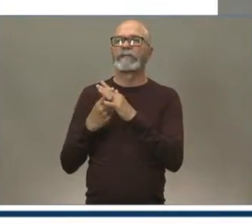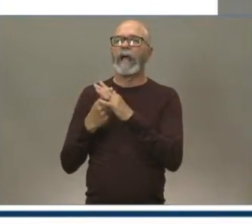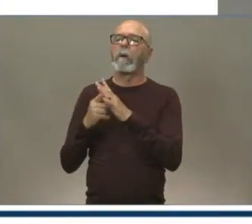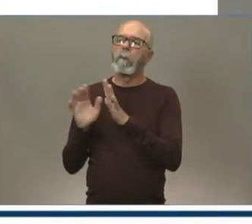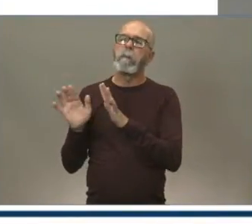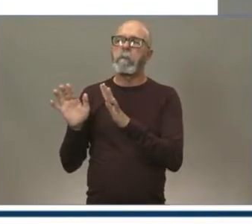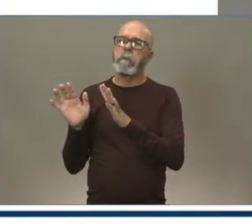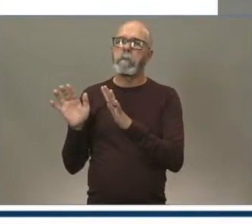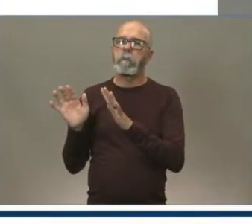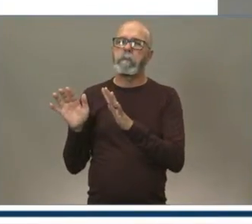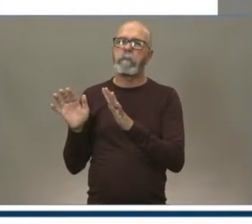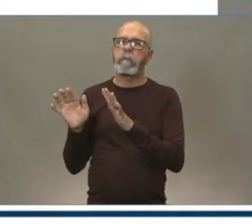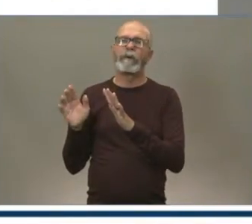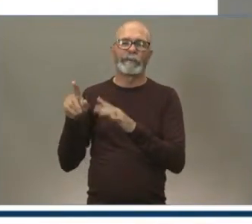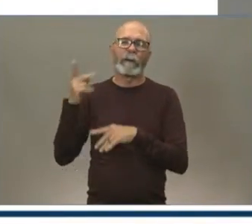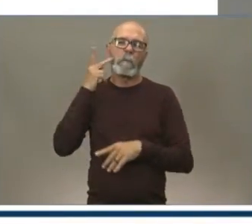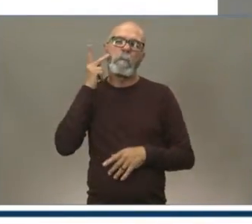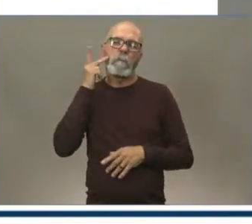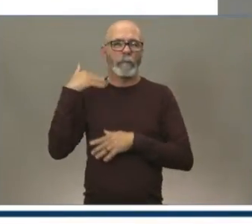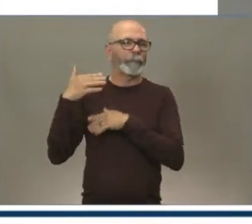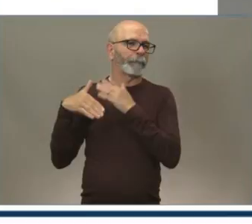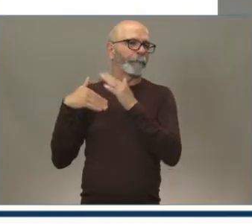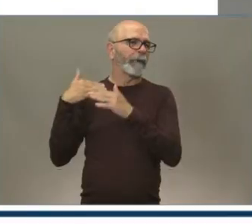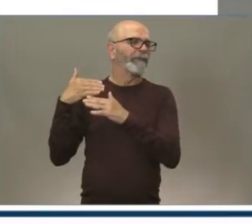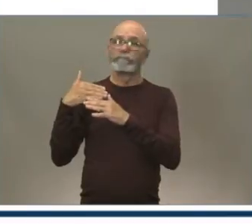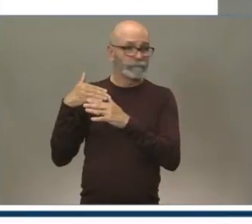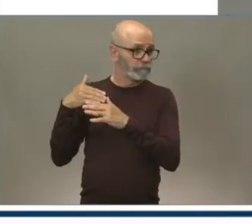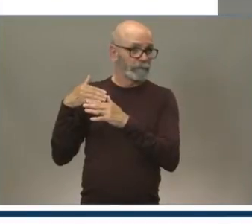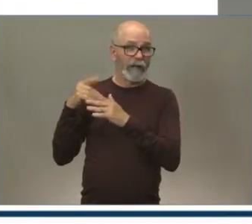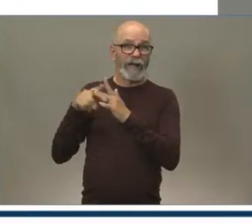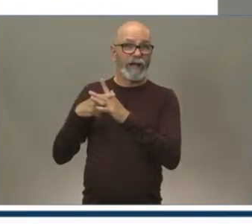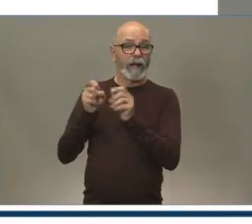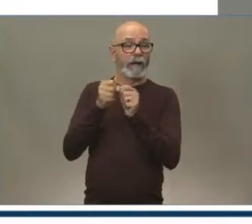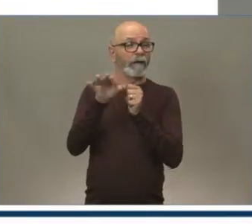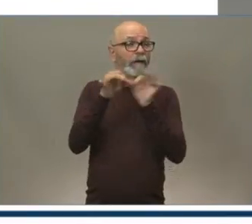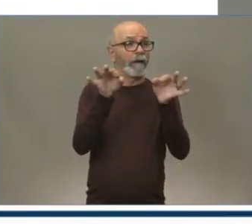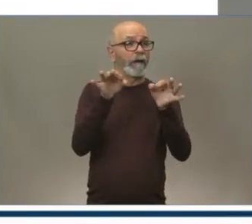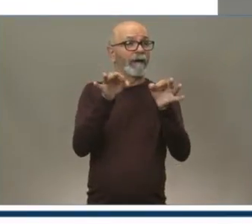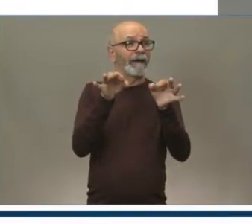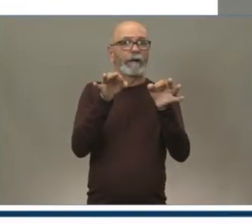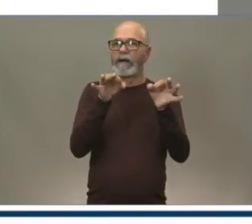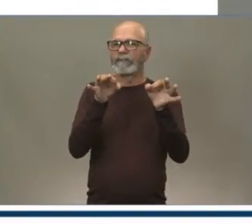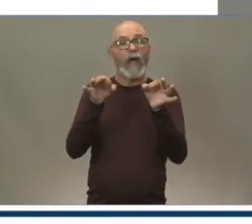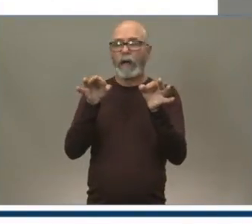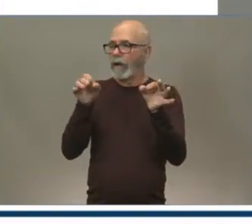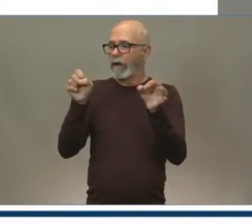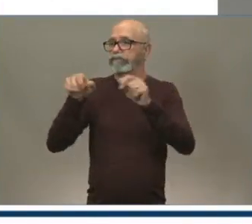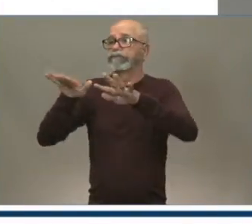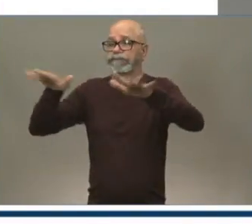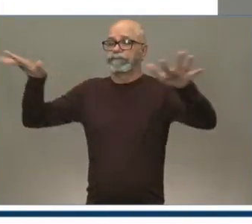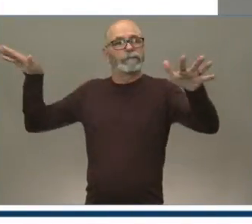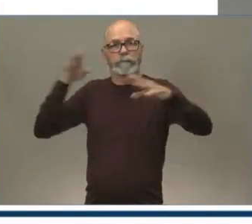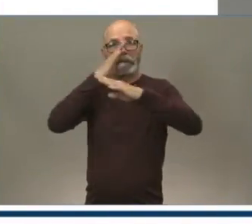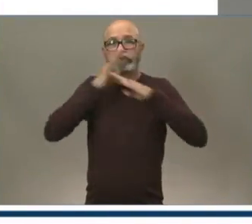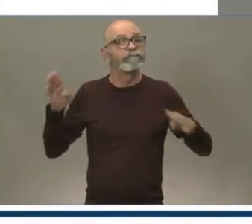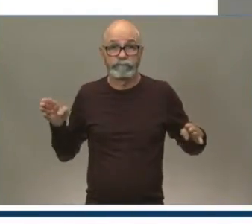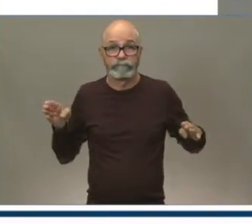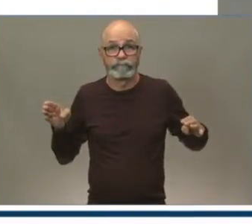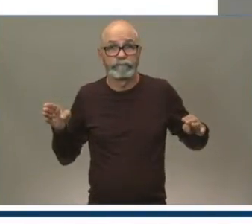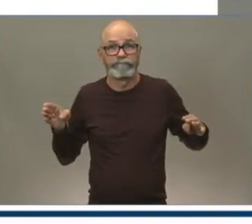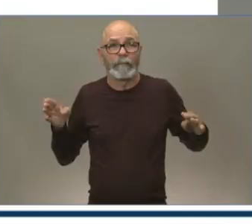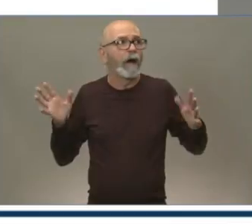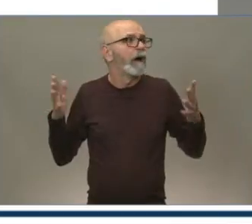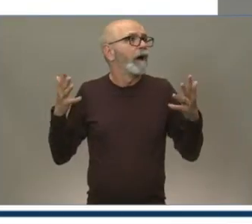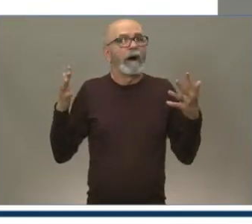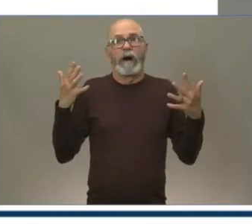we're seeing easier transmission. We're also seeing, which we know, these variants are significantly more